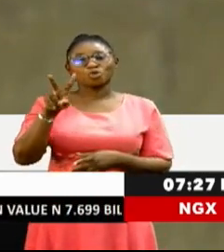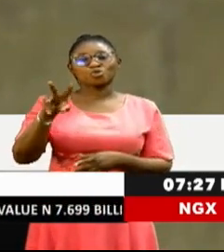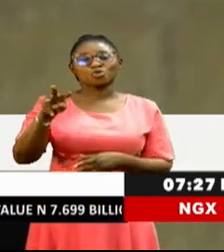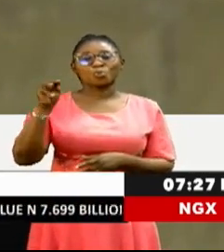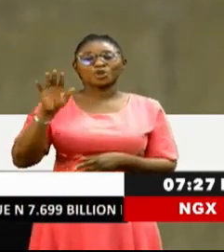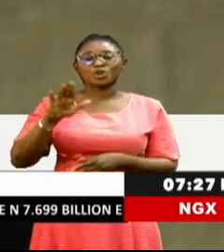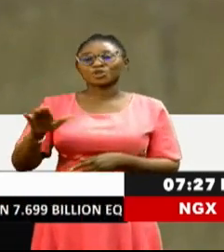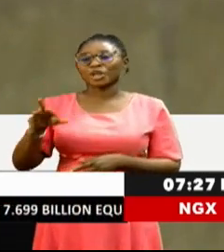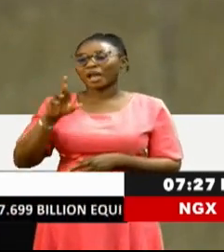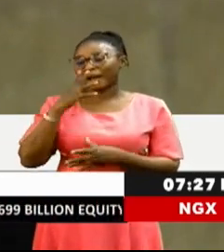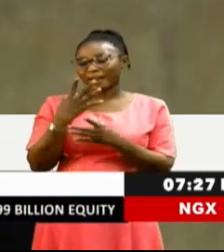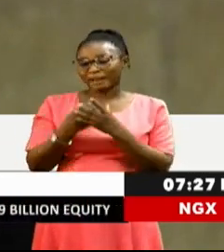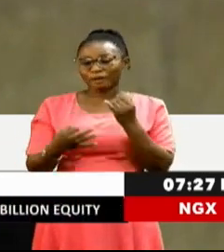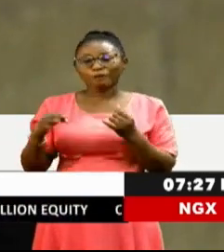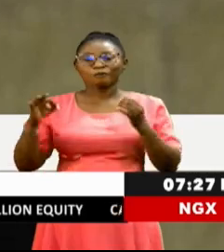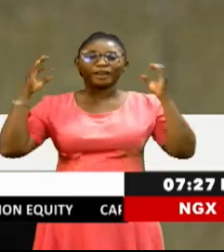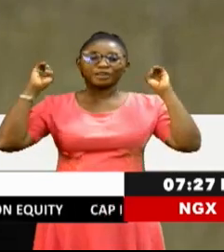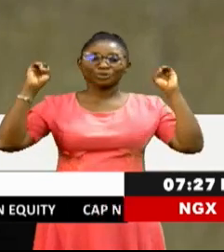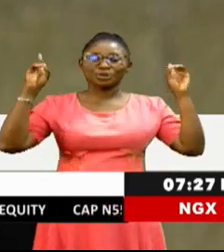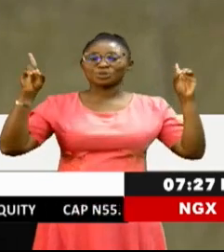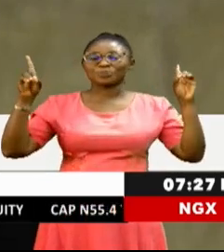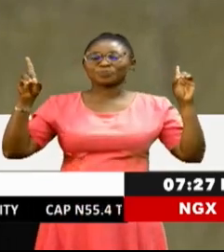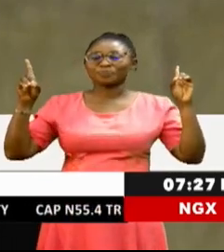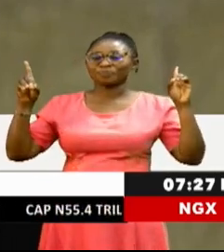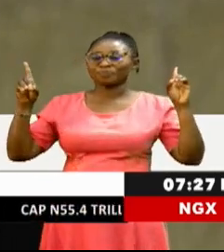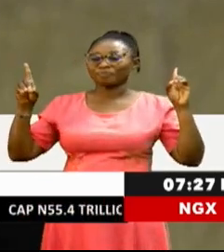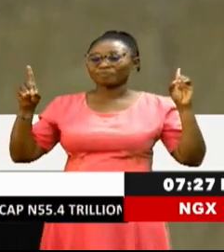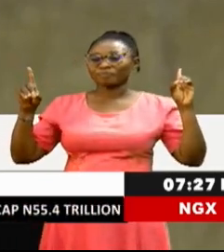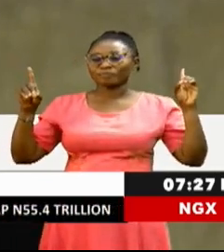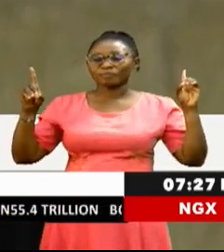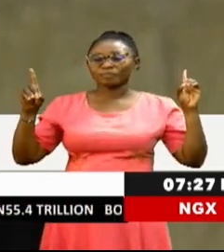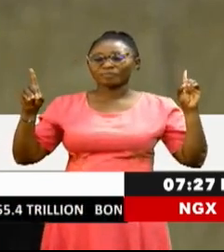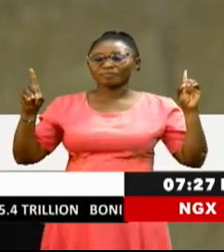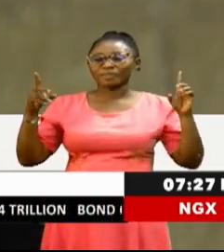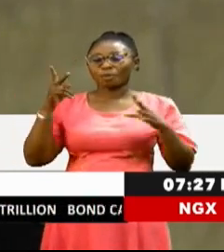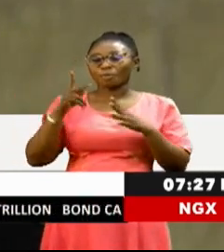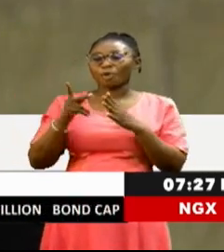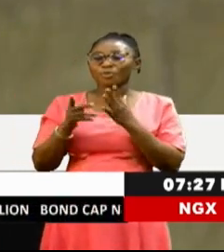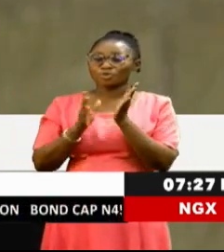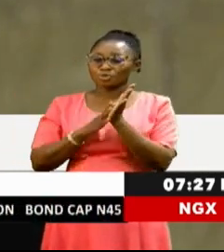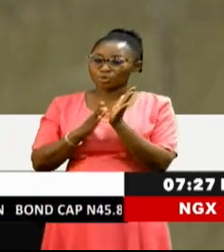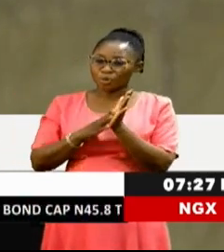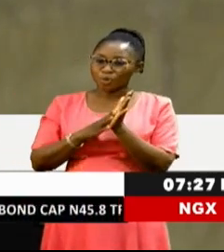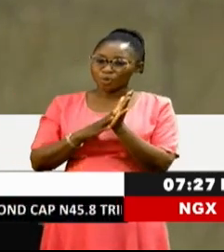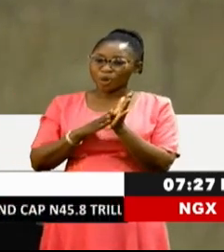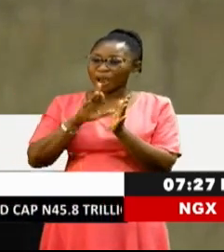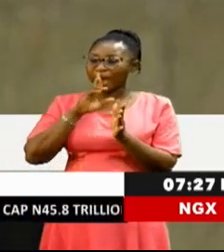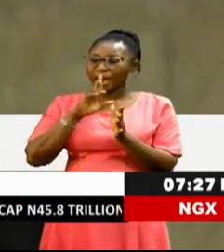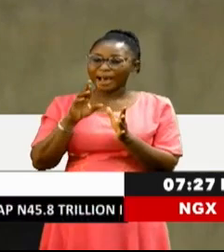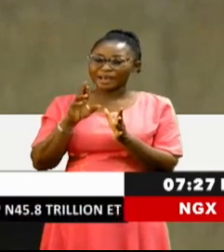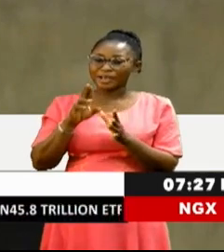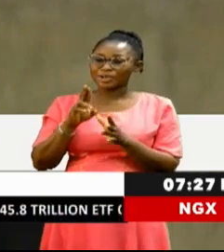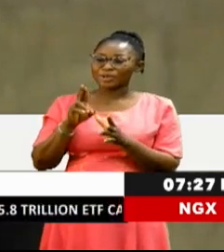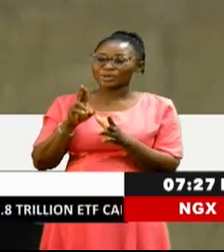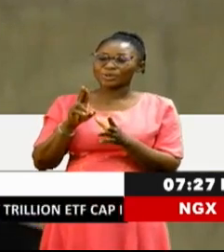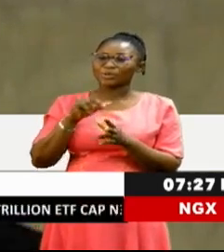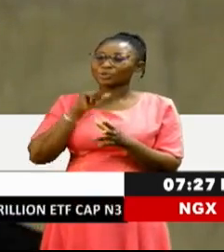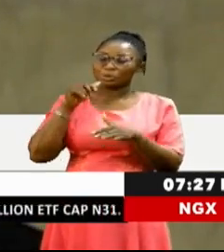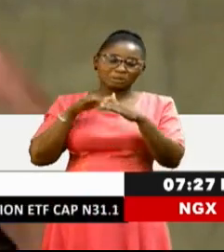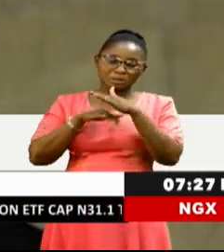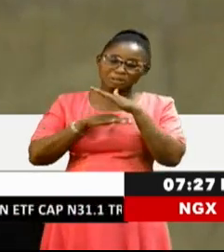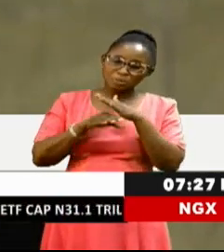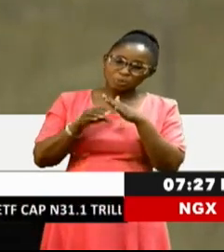children are deprived of education. Their public schools have either been rendered inaccessible, have